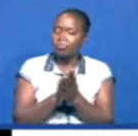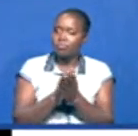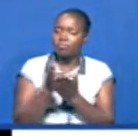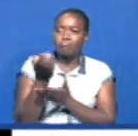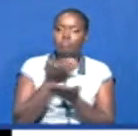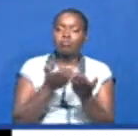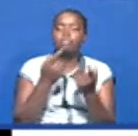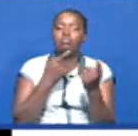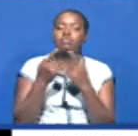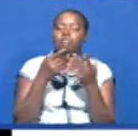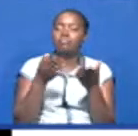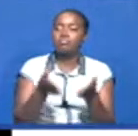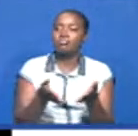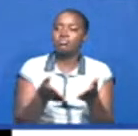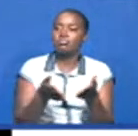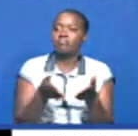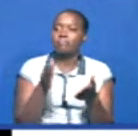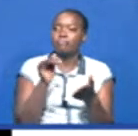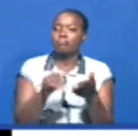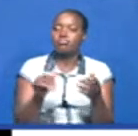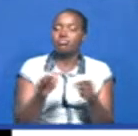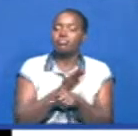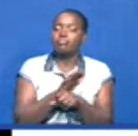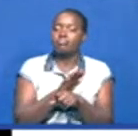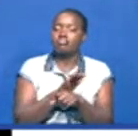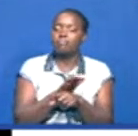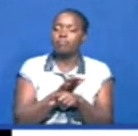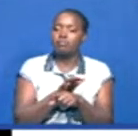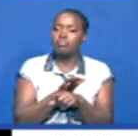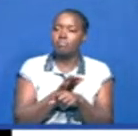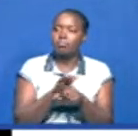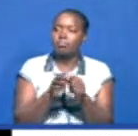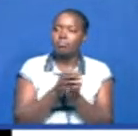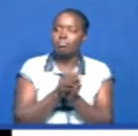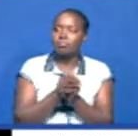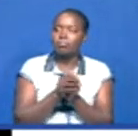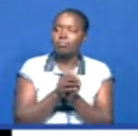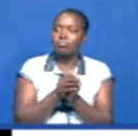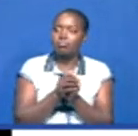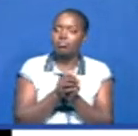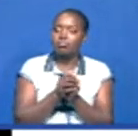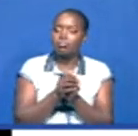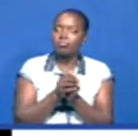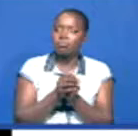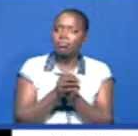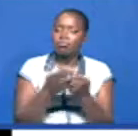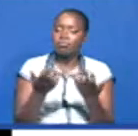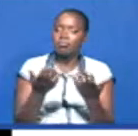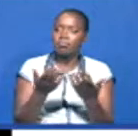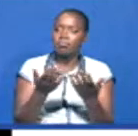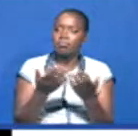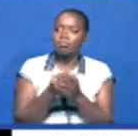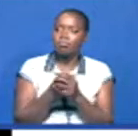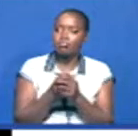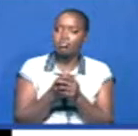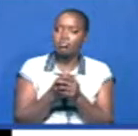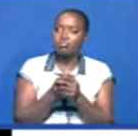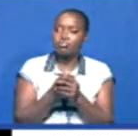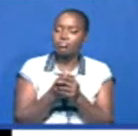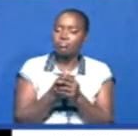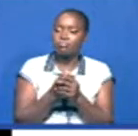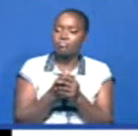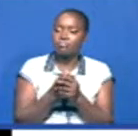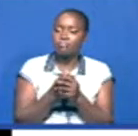told here that the most counterfeited items in this country, we've been told by the chair and